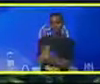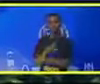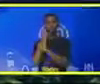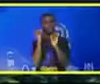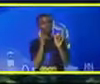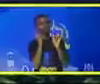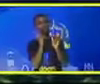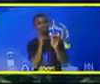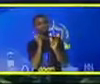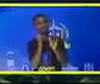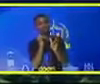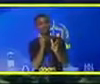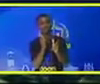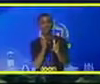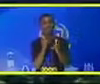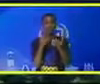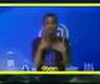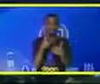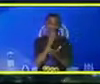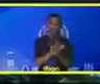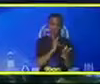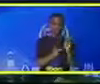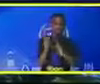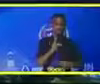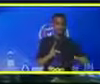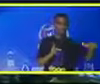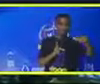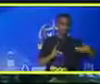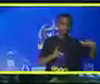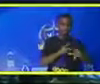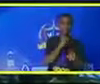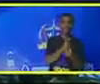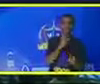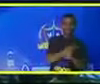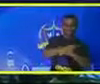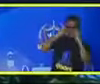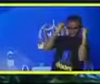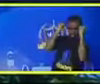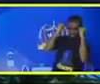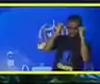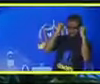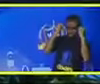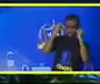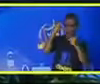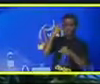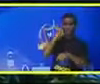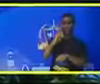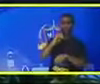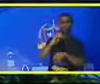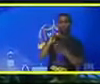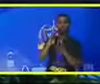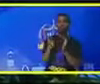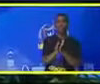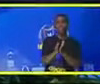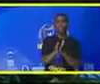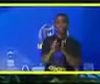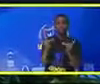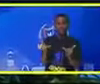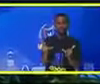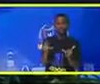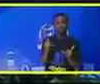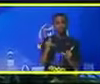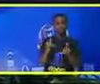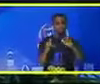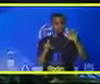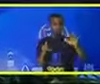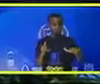who paid serious prices for mocking the prophetic in the Bible. One was a set of children who laughed at